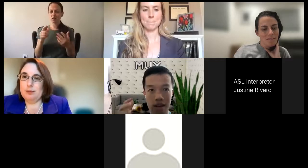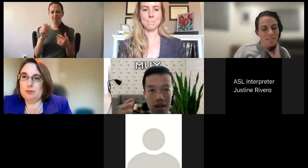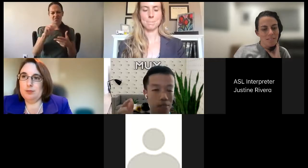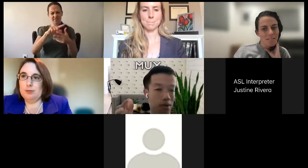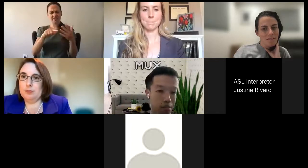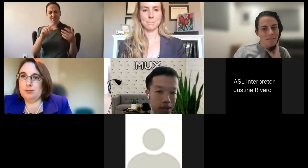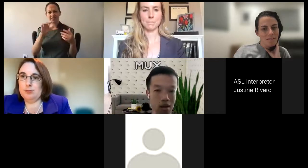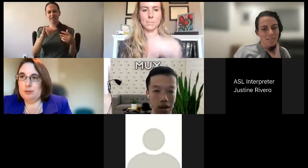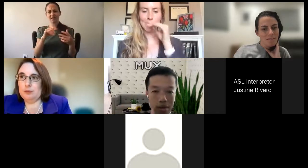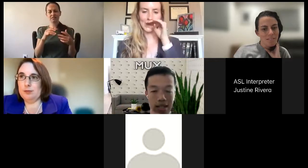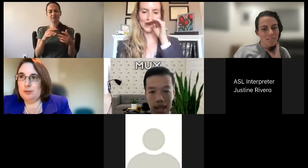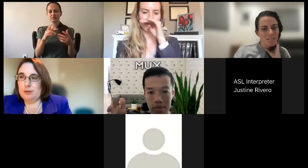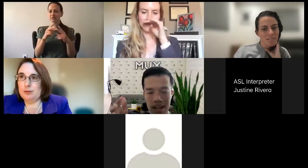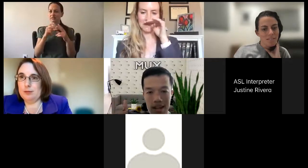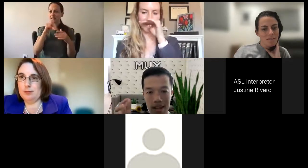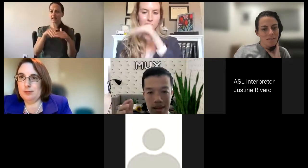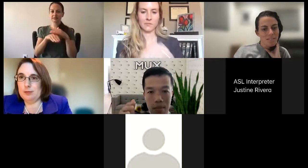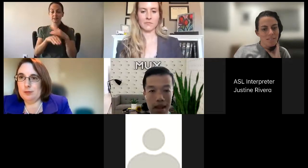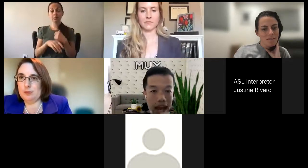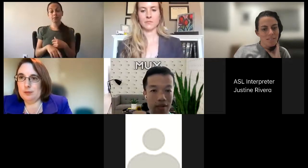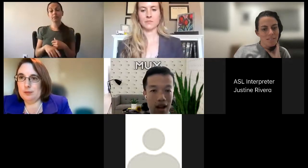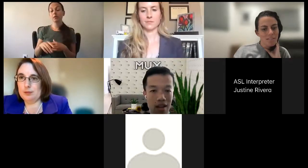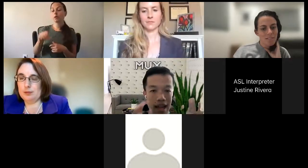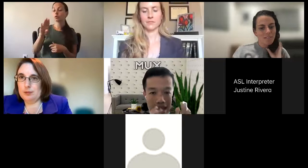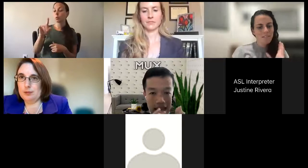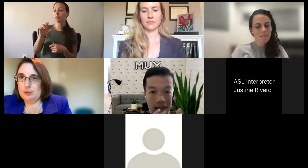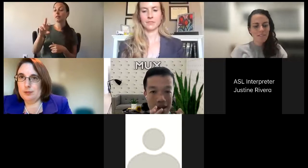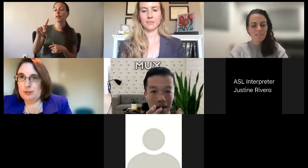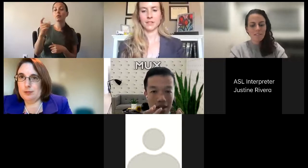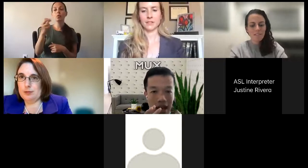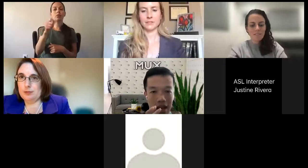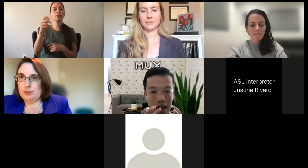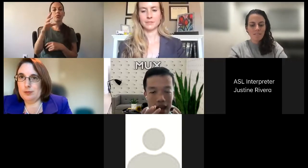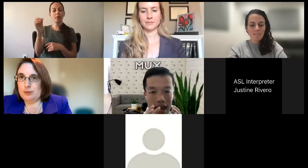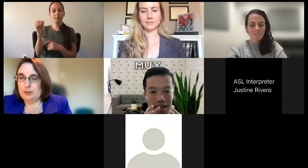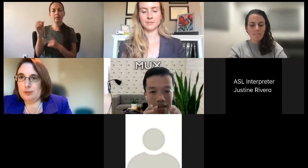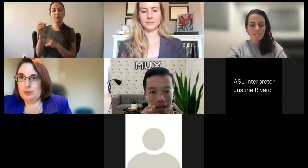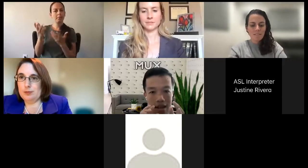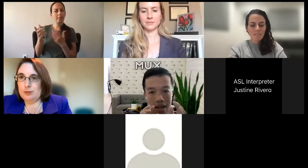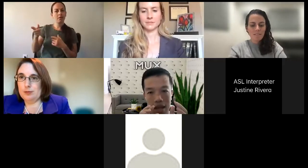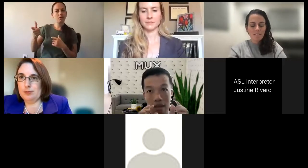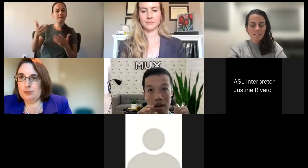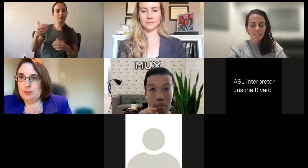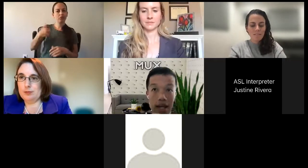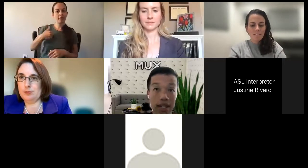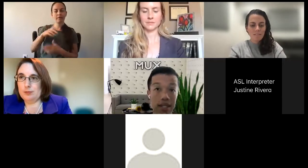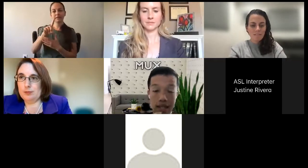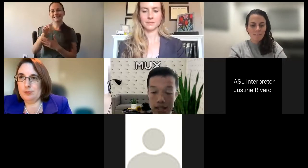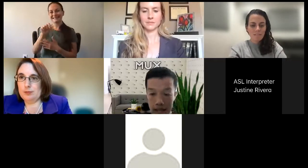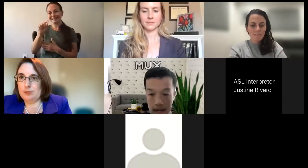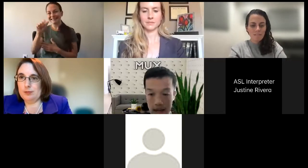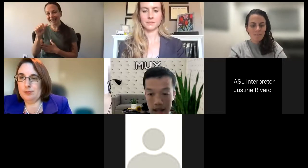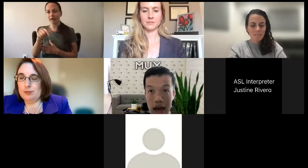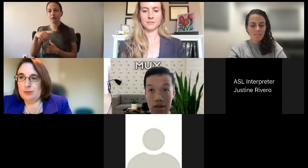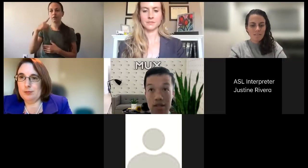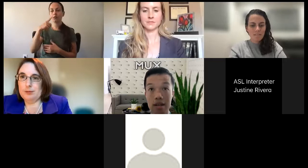So given companies like Blend or companies like Blend might have a lot of that data that has maybe the appliance